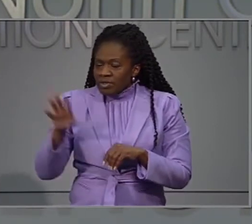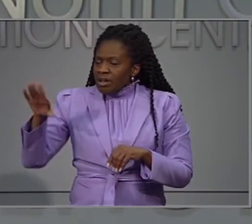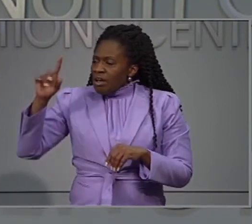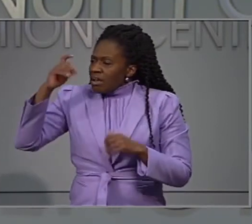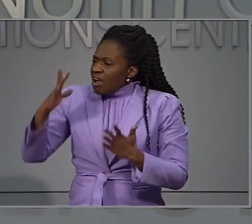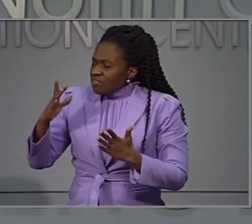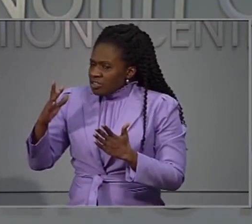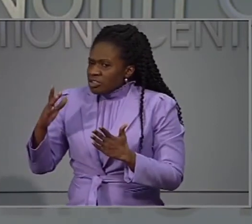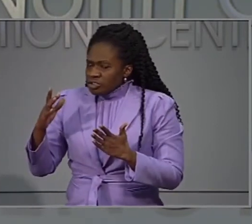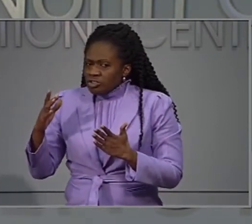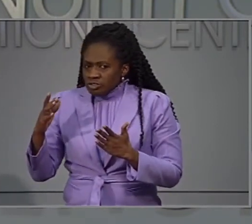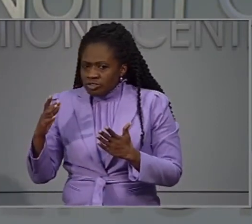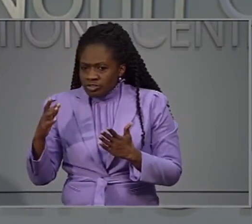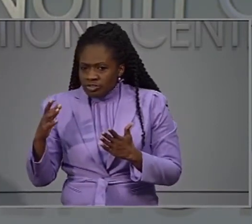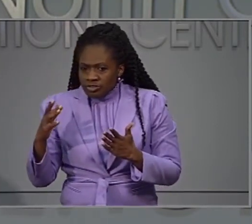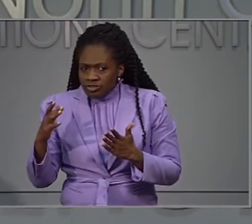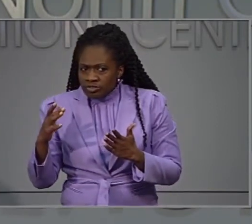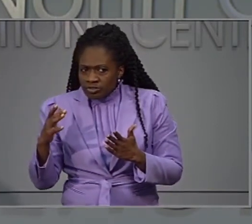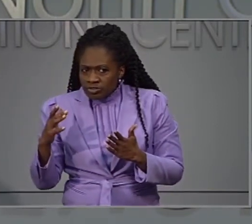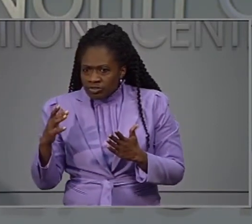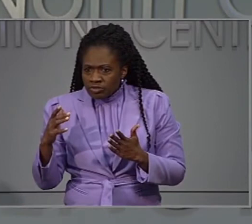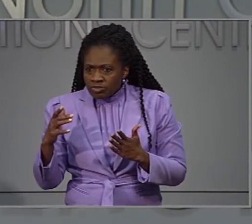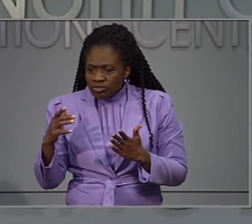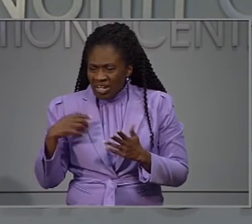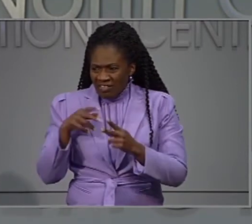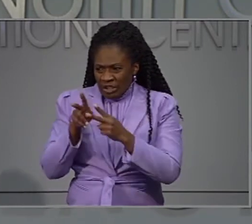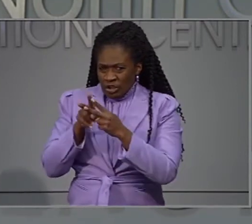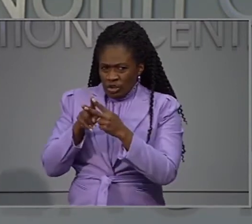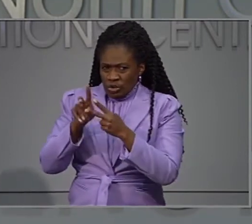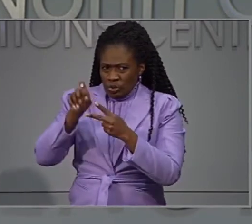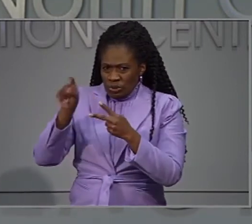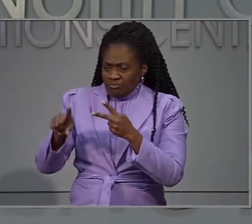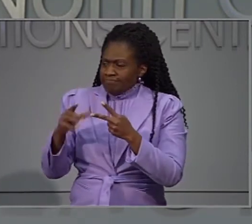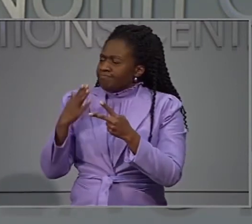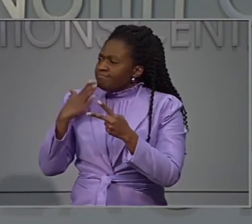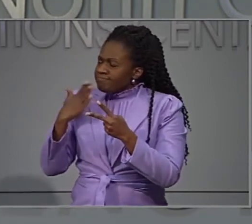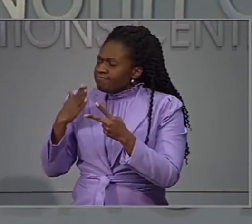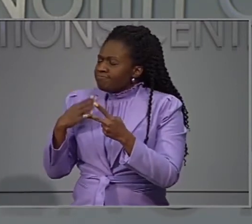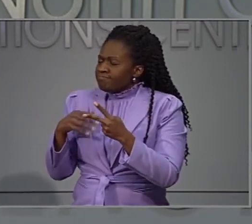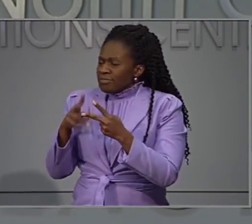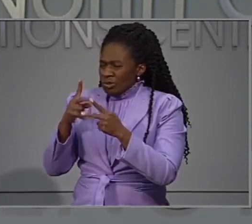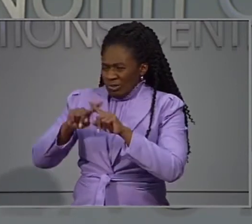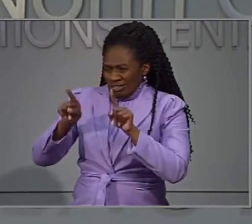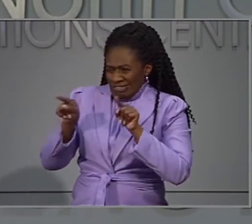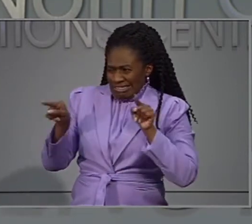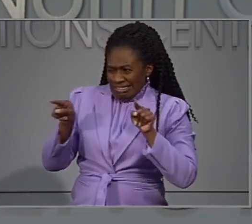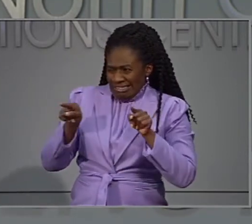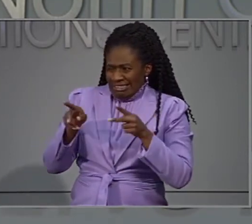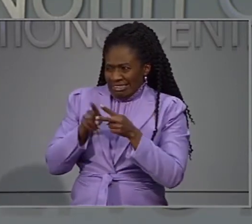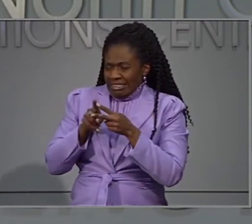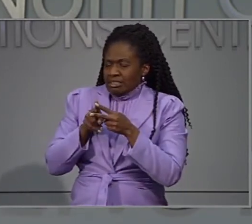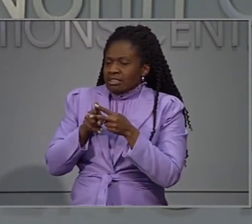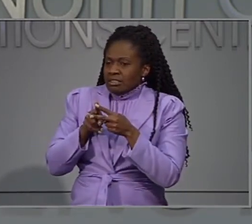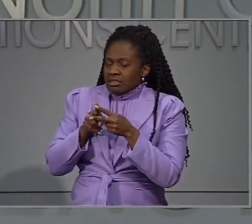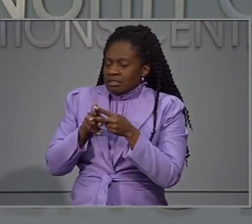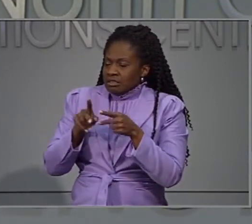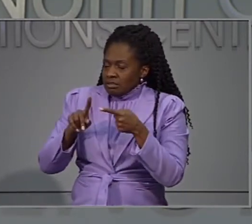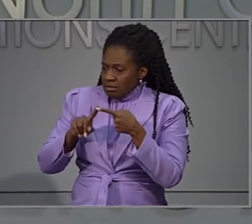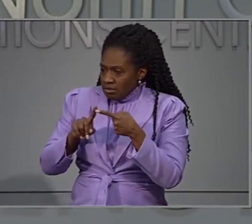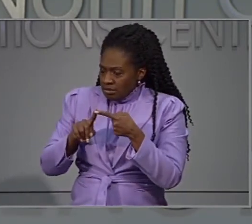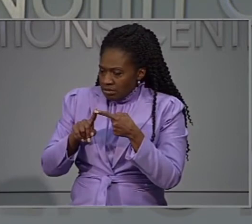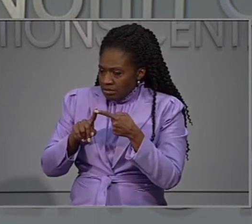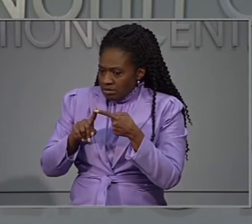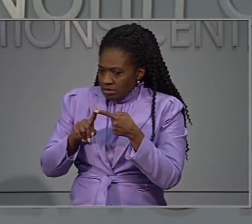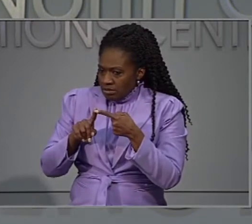Governor, thanks for taking my question. I have two questions, actually, two different questions. I'm going to get to them right away. The first one is